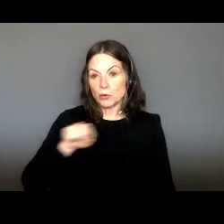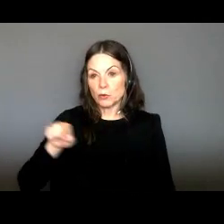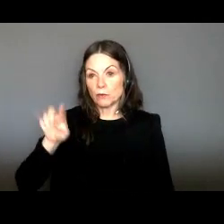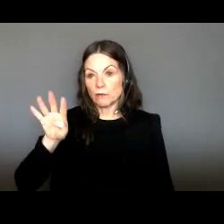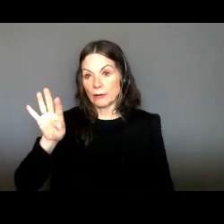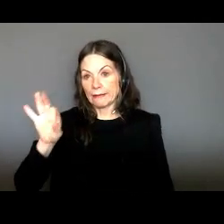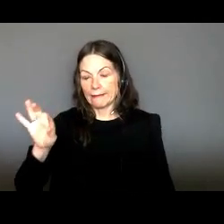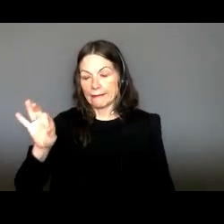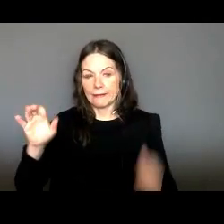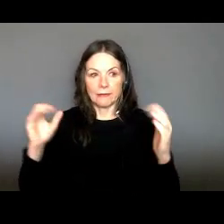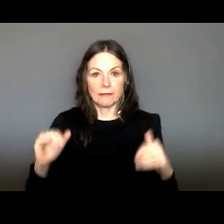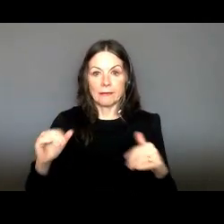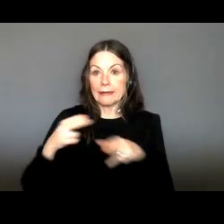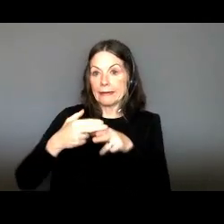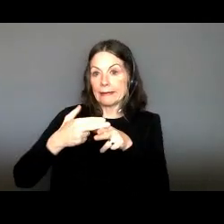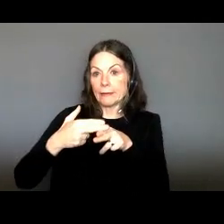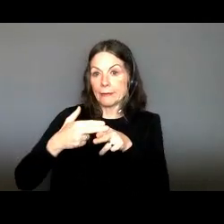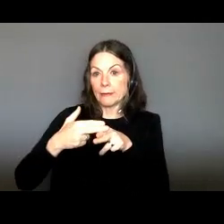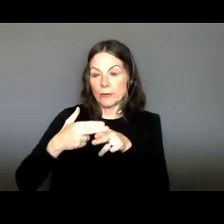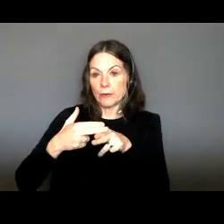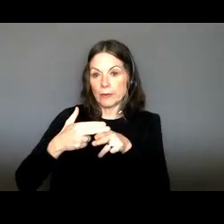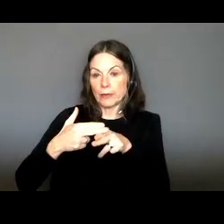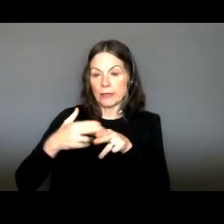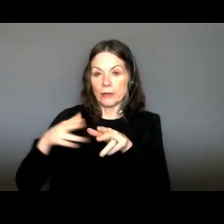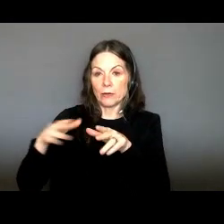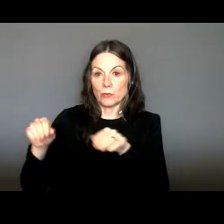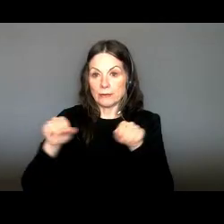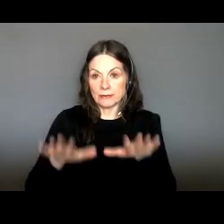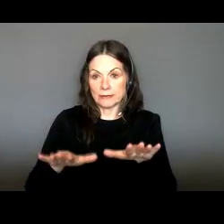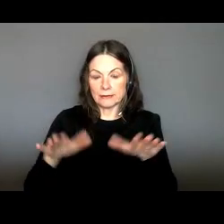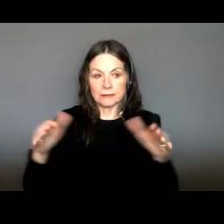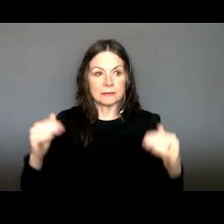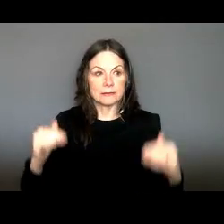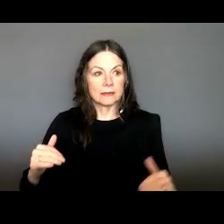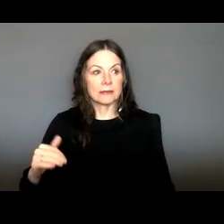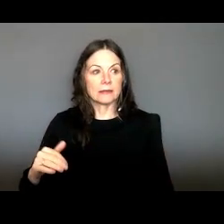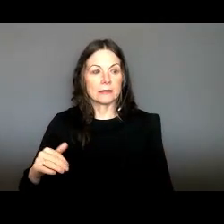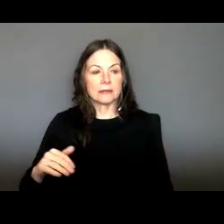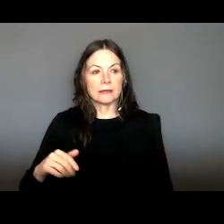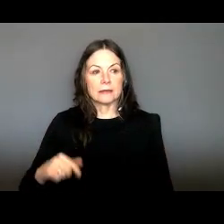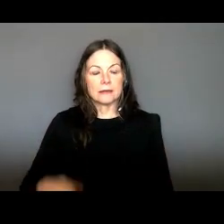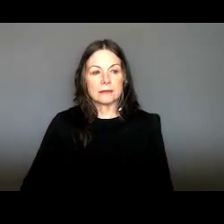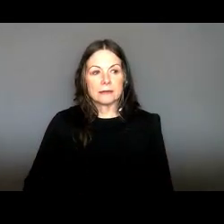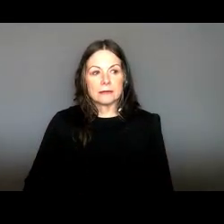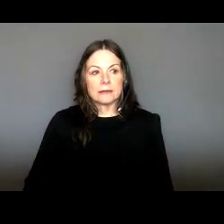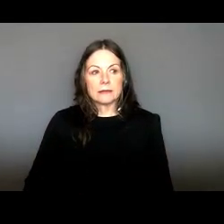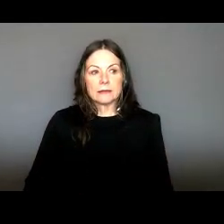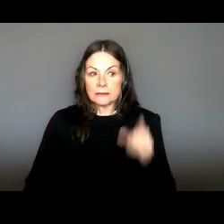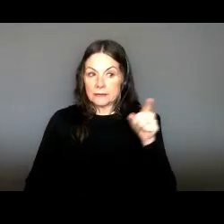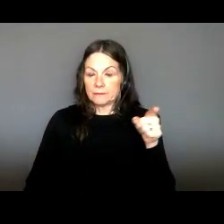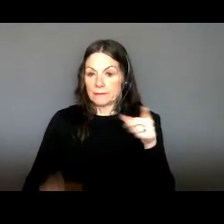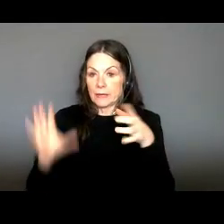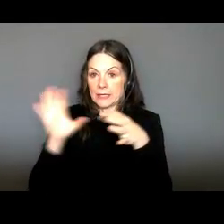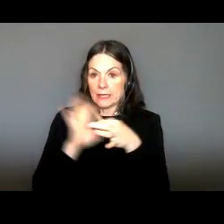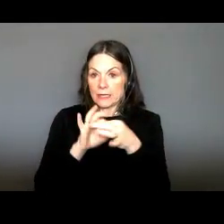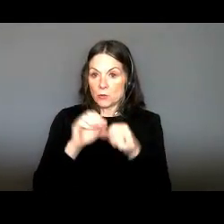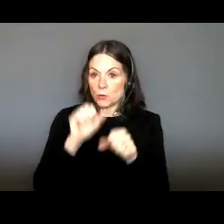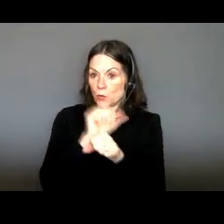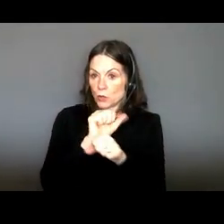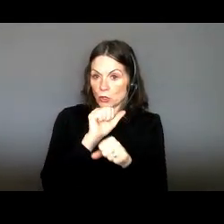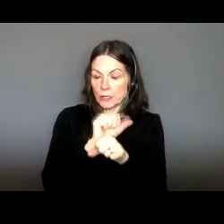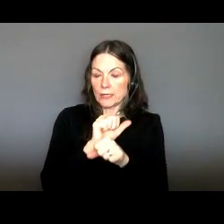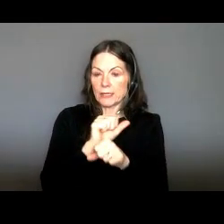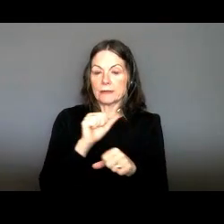a temporary resident in Canada. Here we have a question related to working and employment status, and we